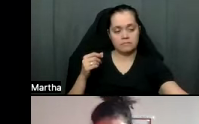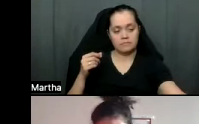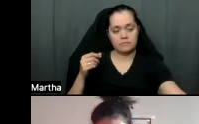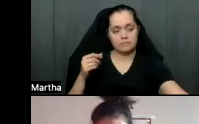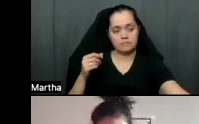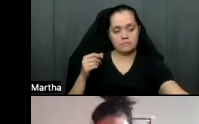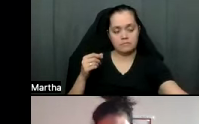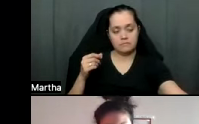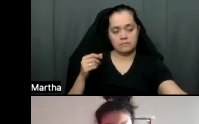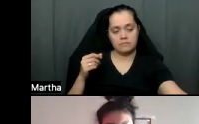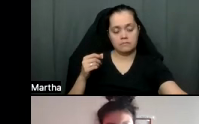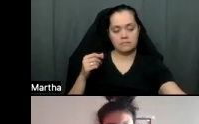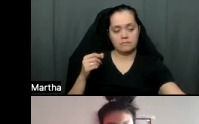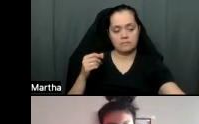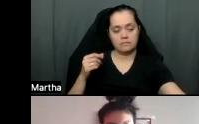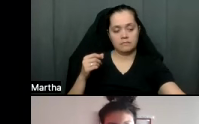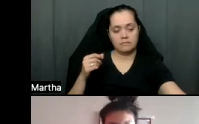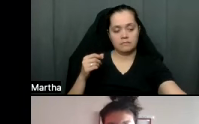the multiple nuclei model.